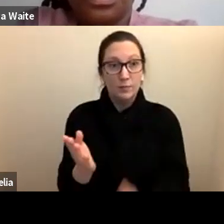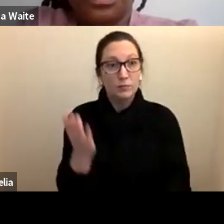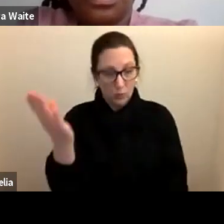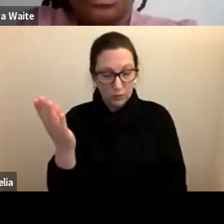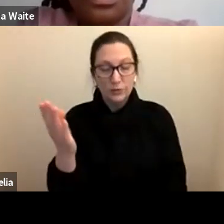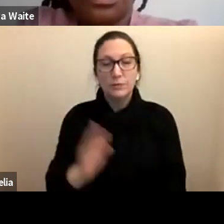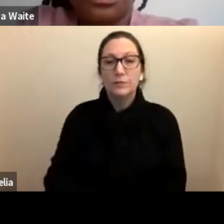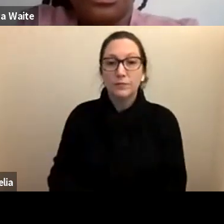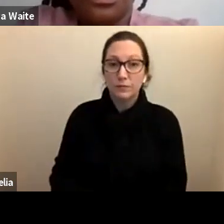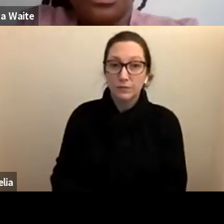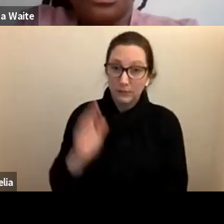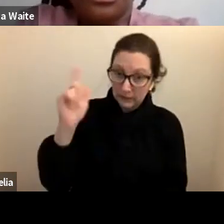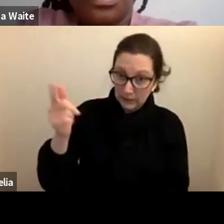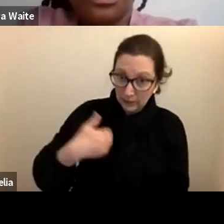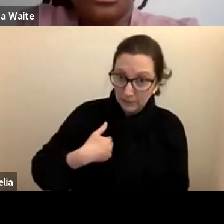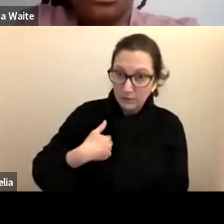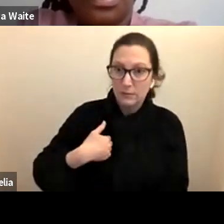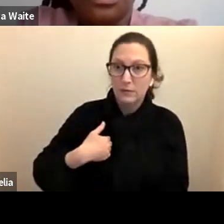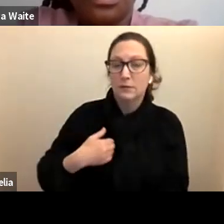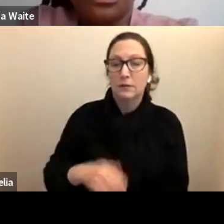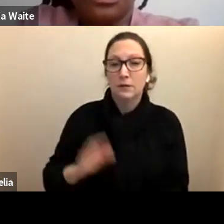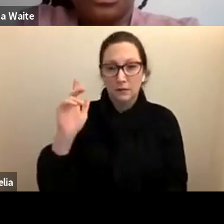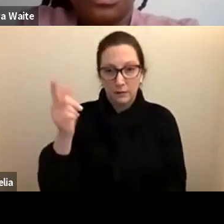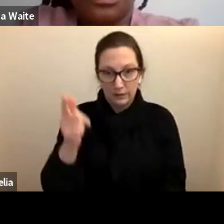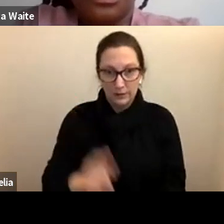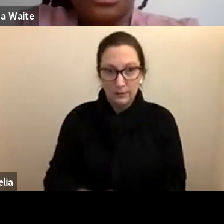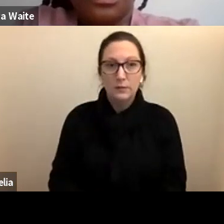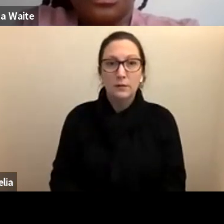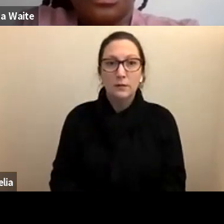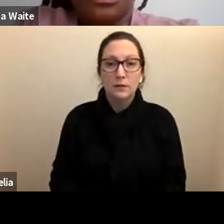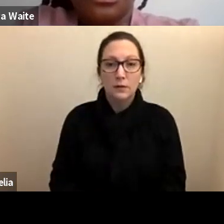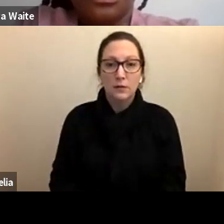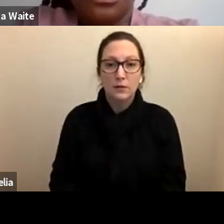moved. Is there a second? Second.